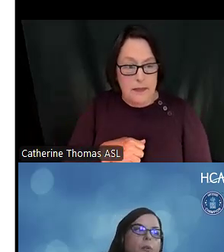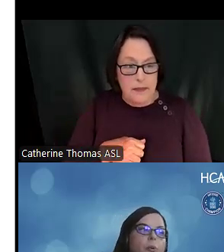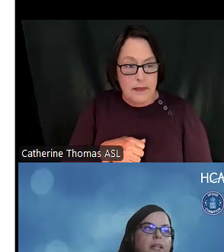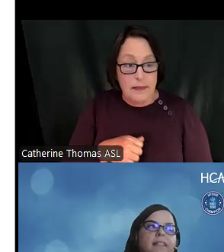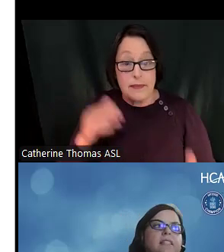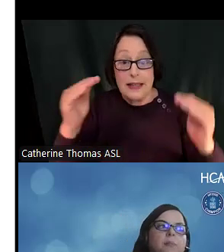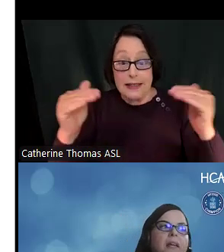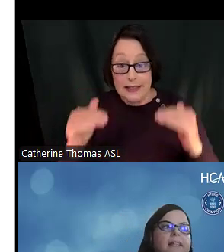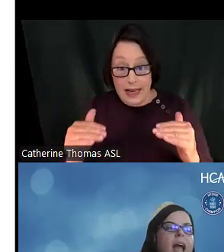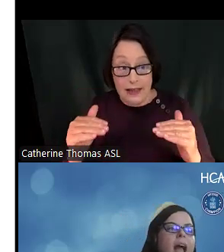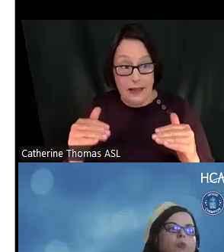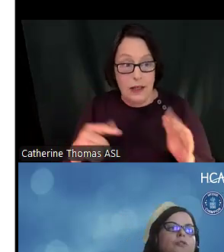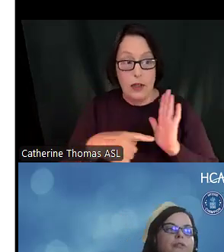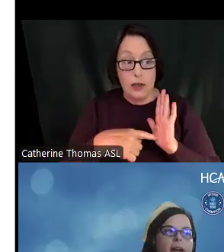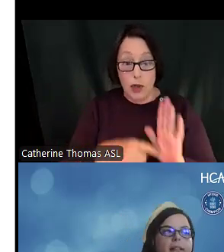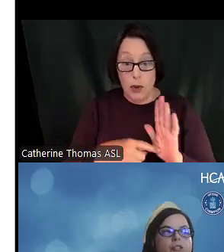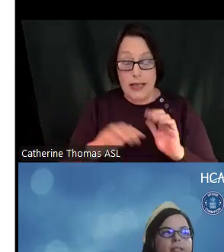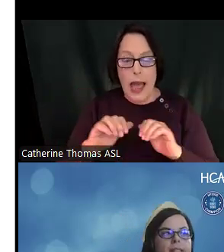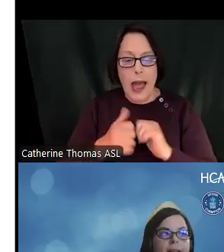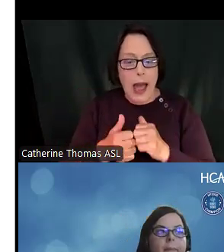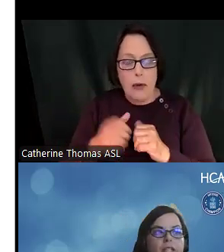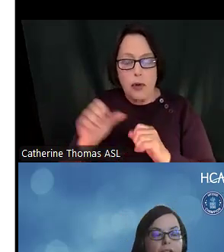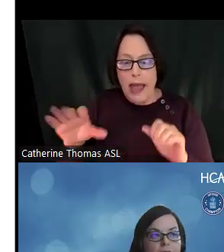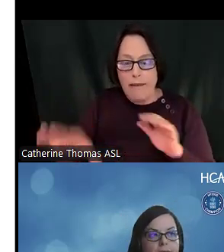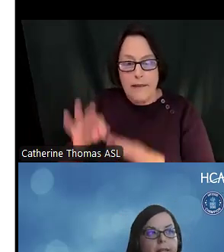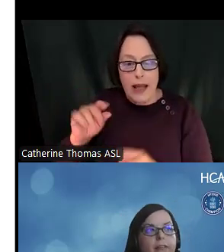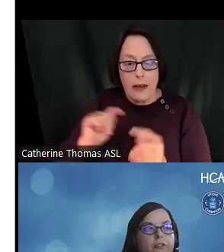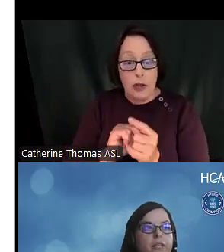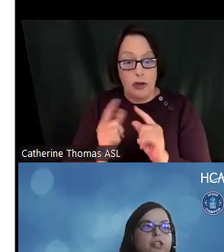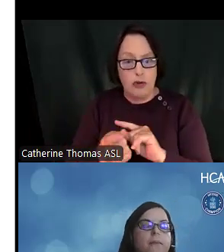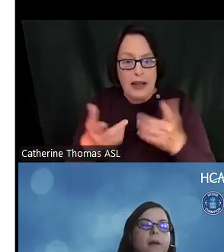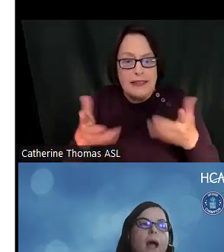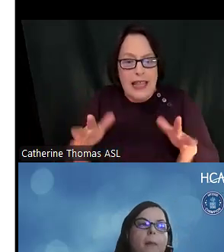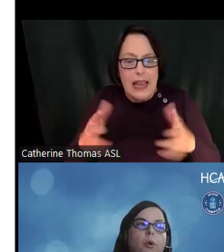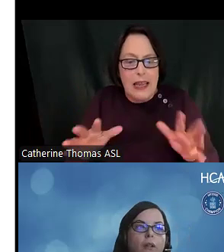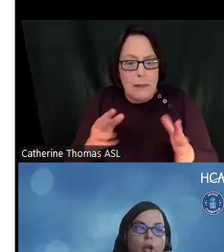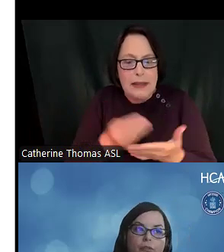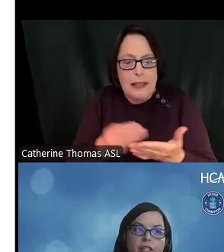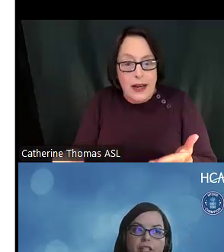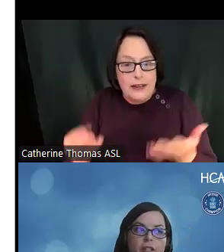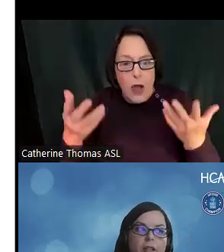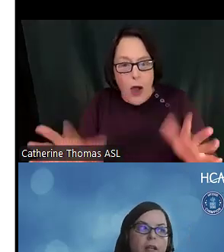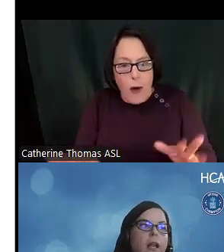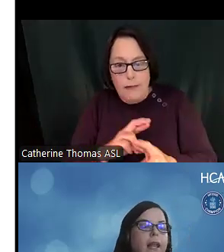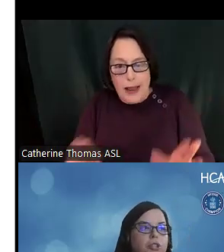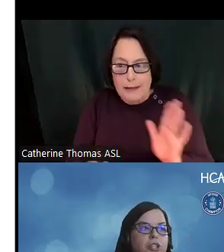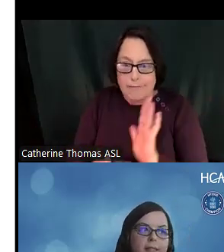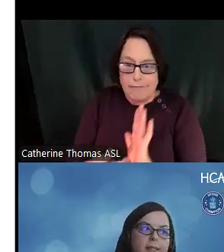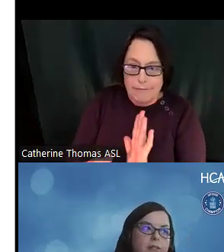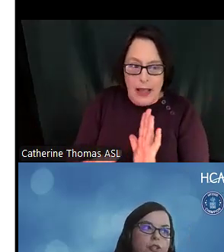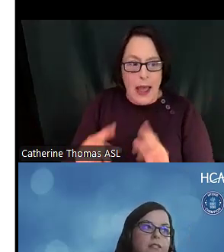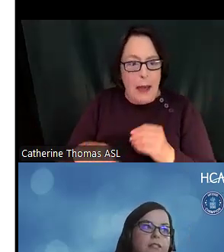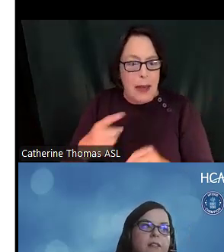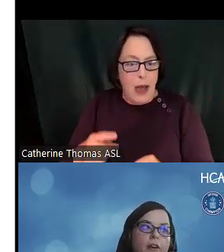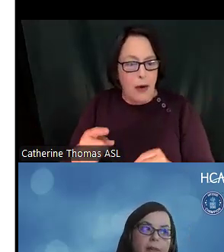The second bullet displays how to find translated materials and information about Apple Health coverage. Language